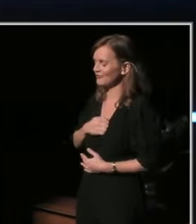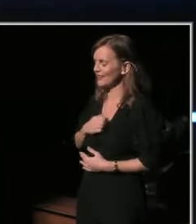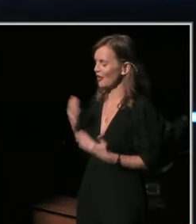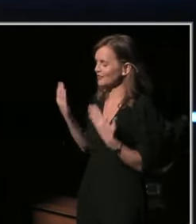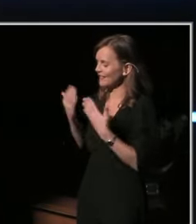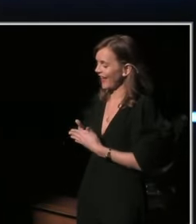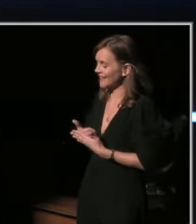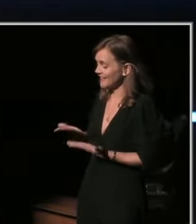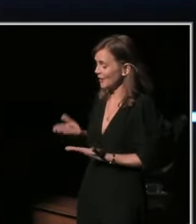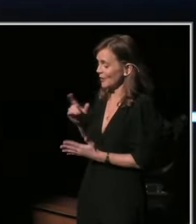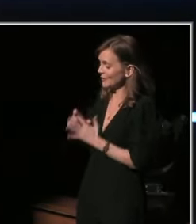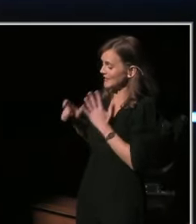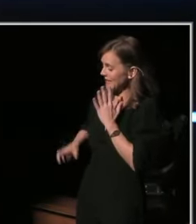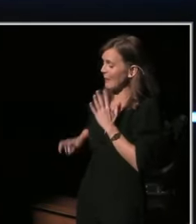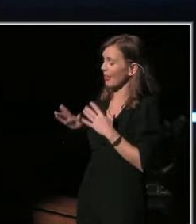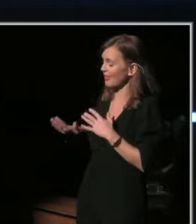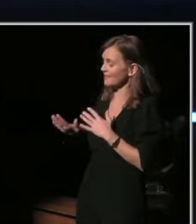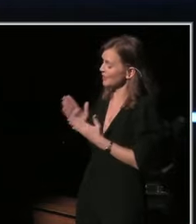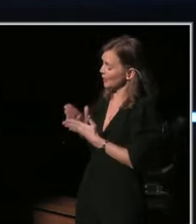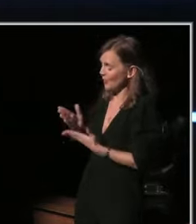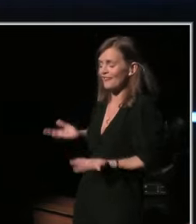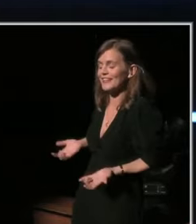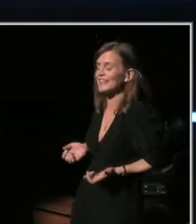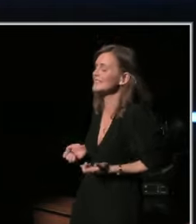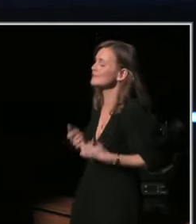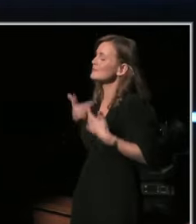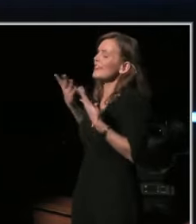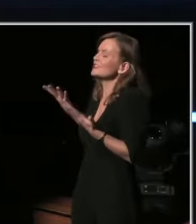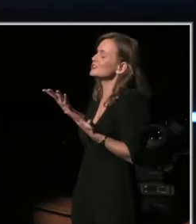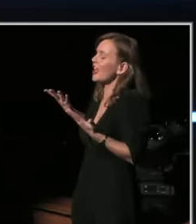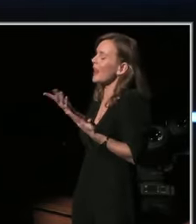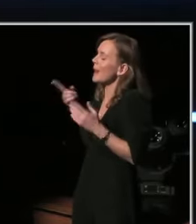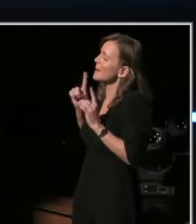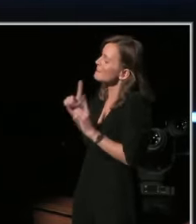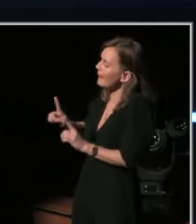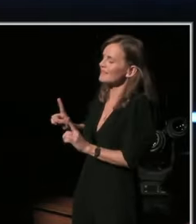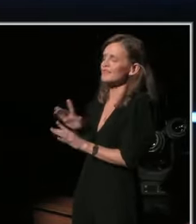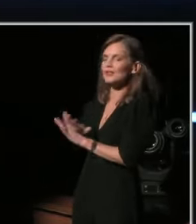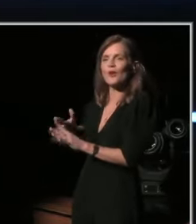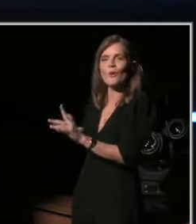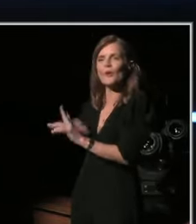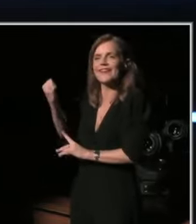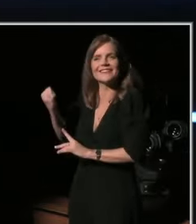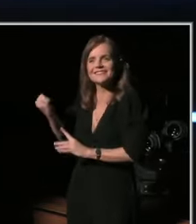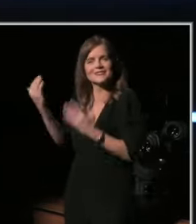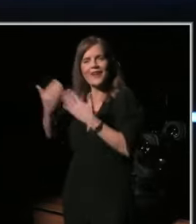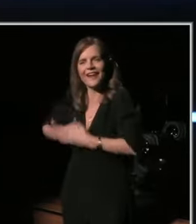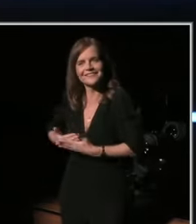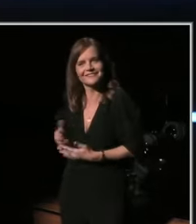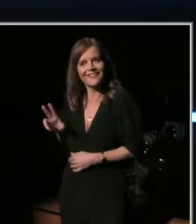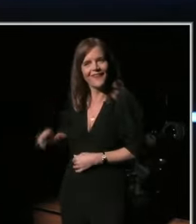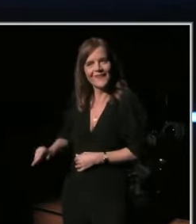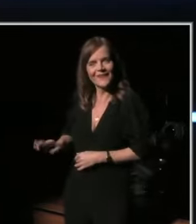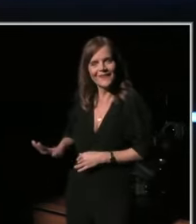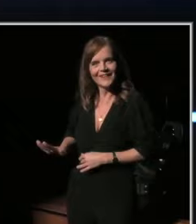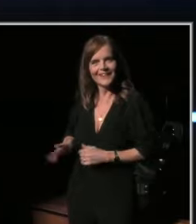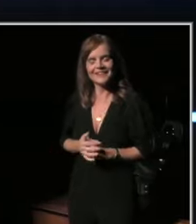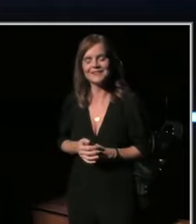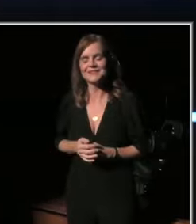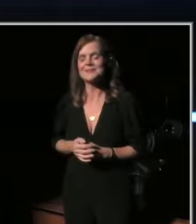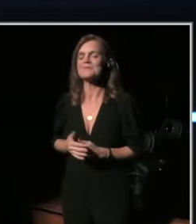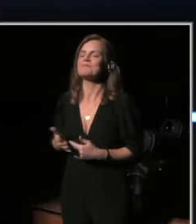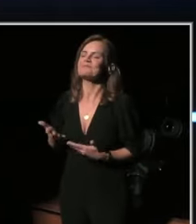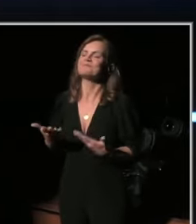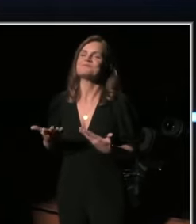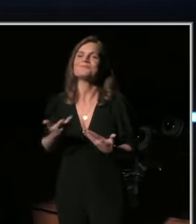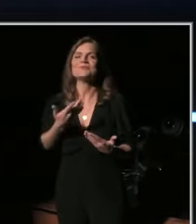You're disabled, you're an inspiration, but you're not winning tonight. So tell